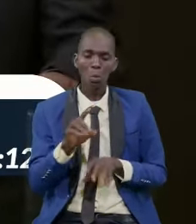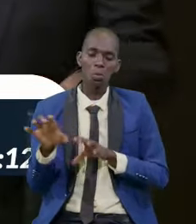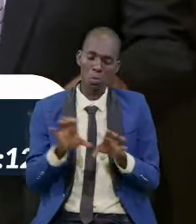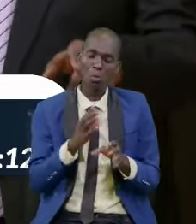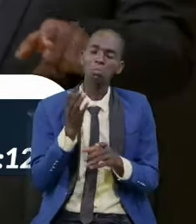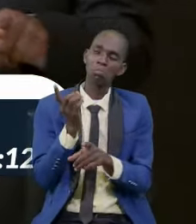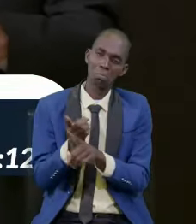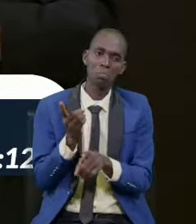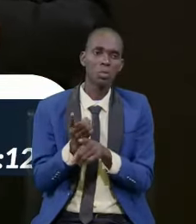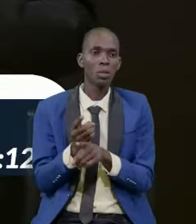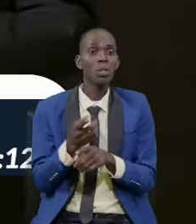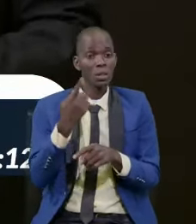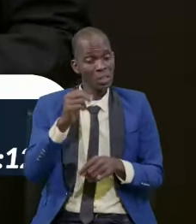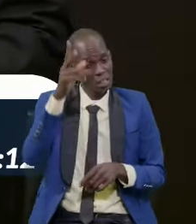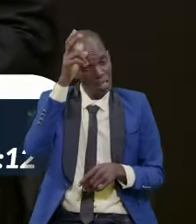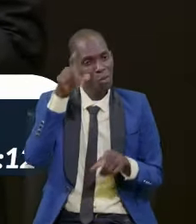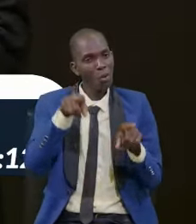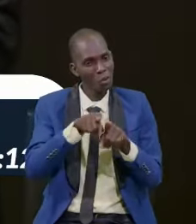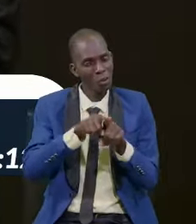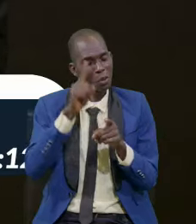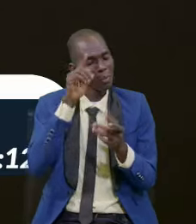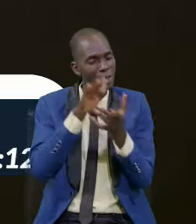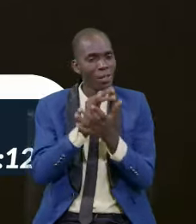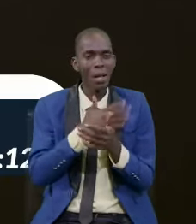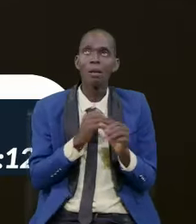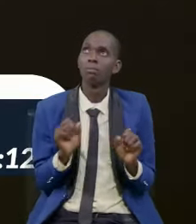The devils also believe and tremble.